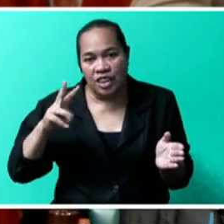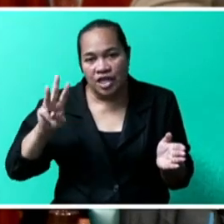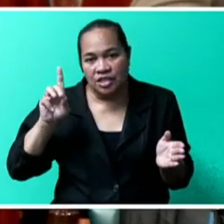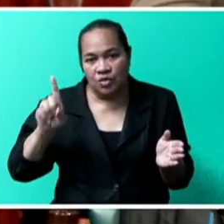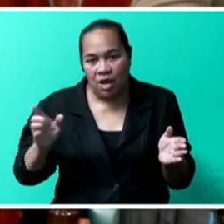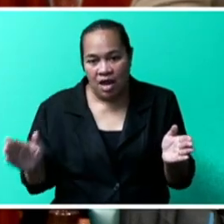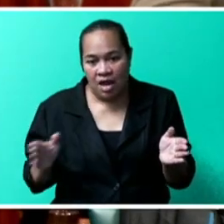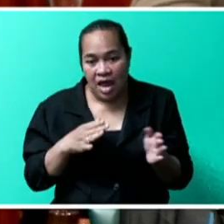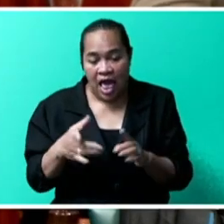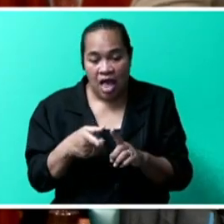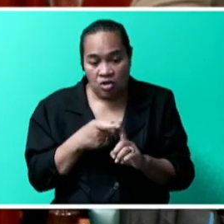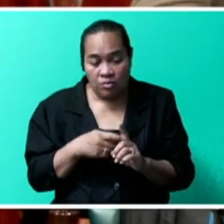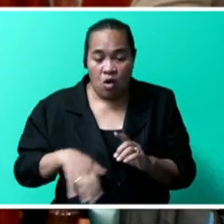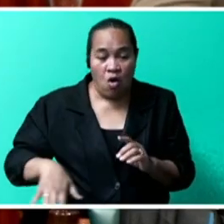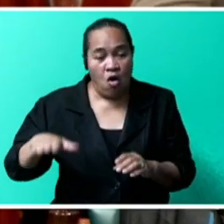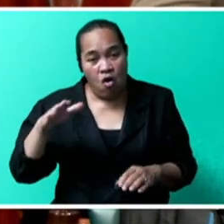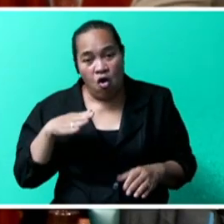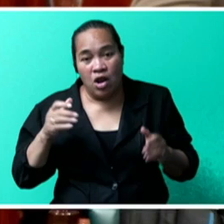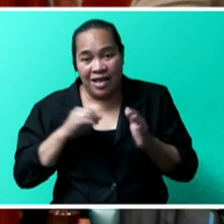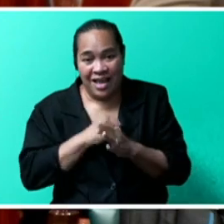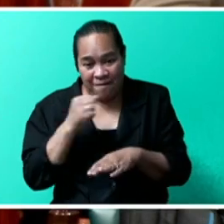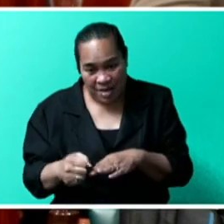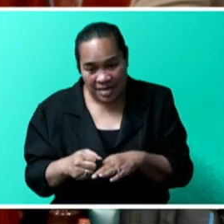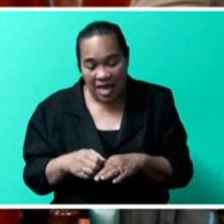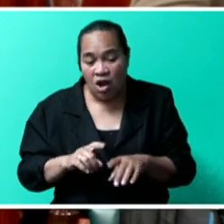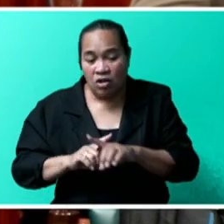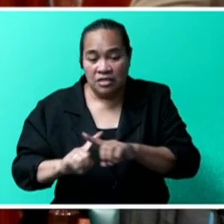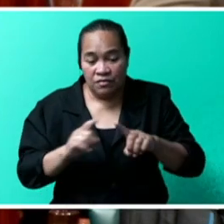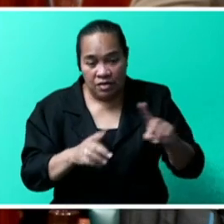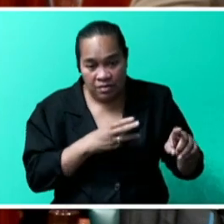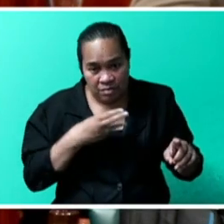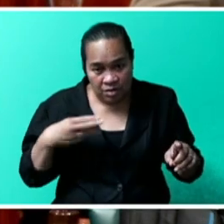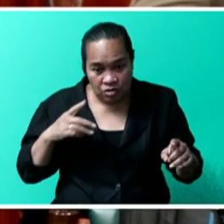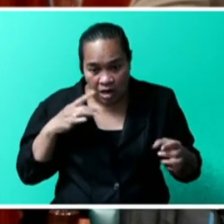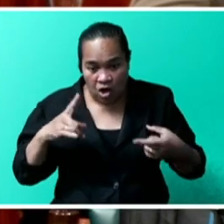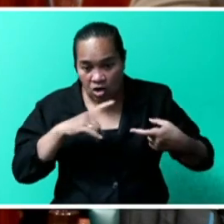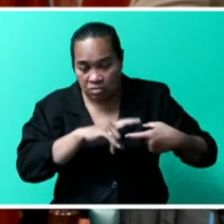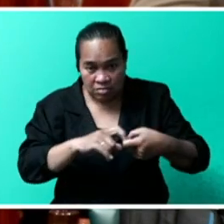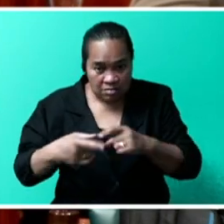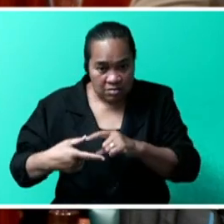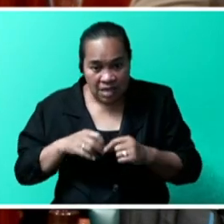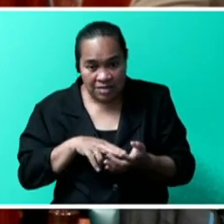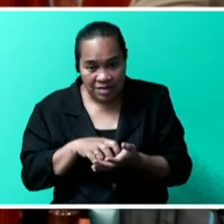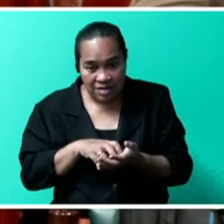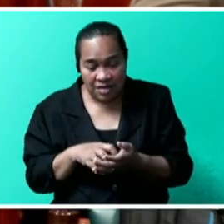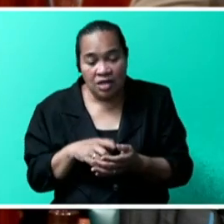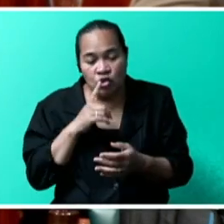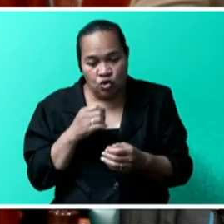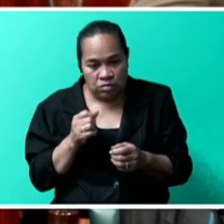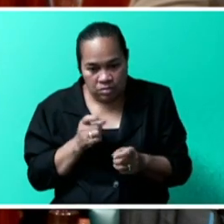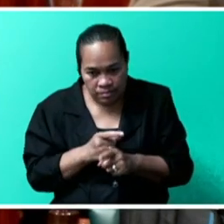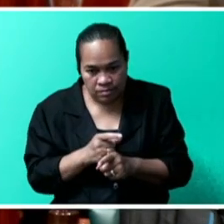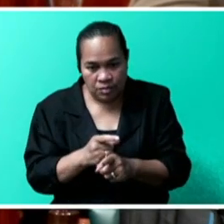It adopts a whole-of-government and whole-of-sector approach, ensuring coordination, accountability, and disciplined execution across all